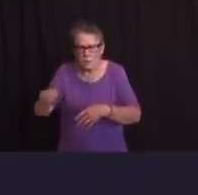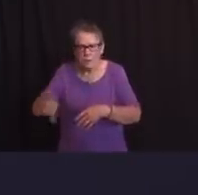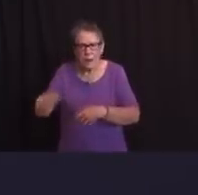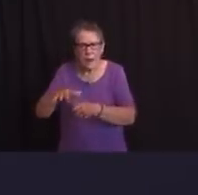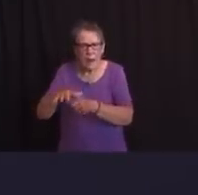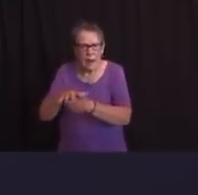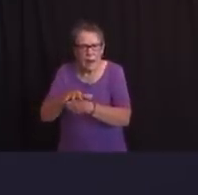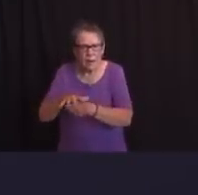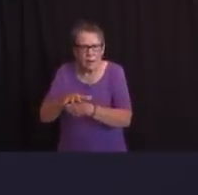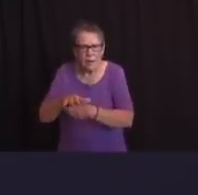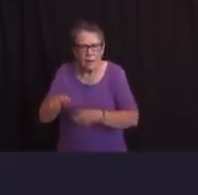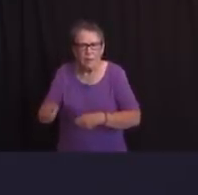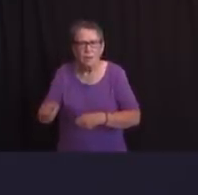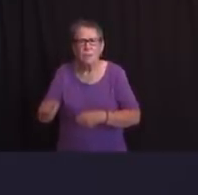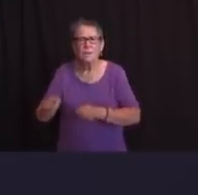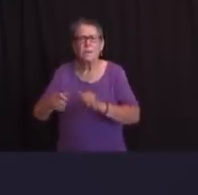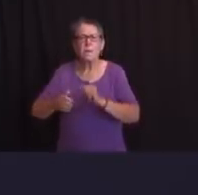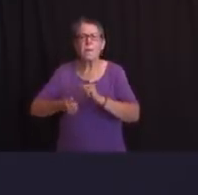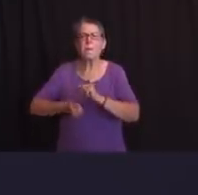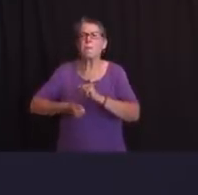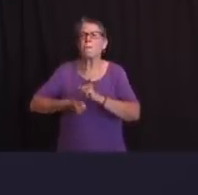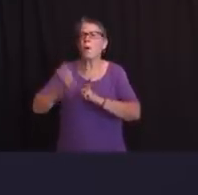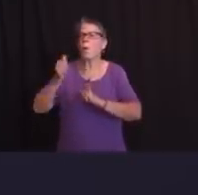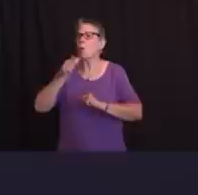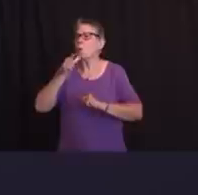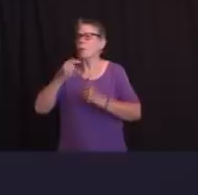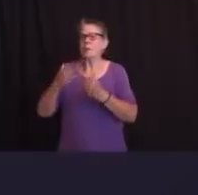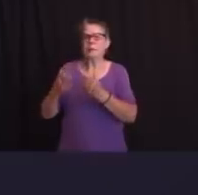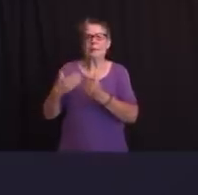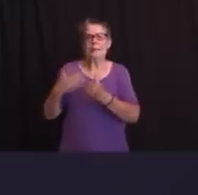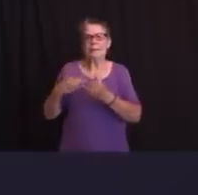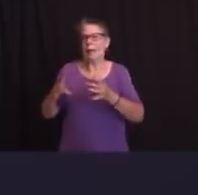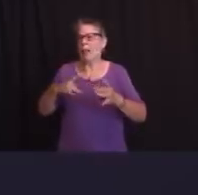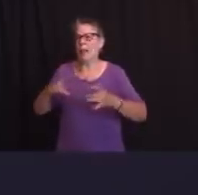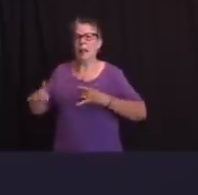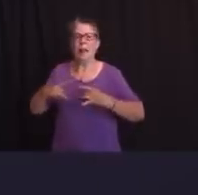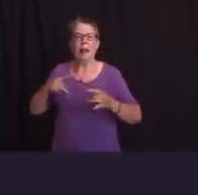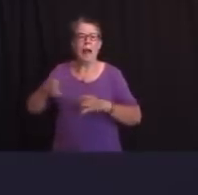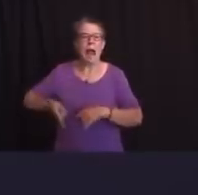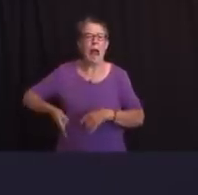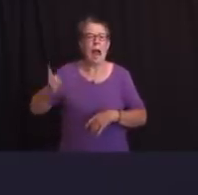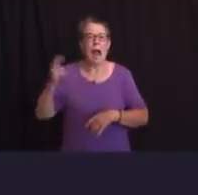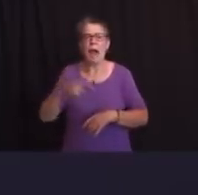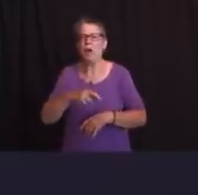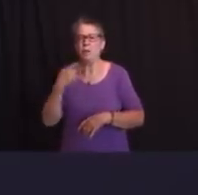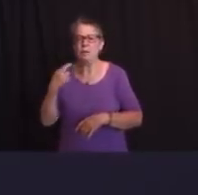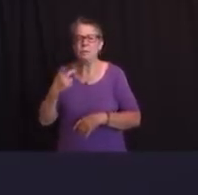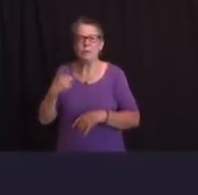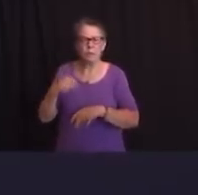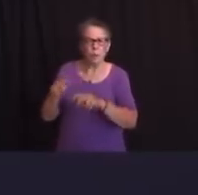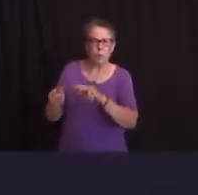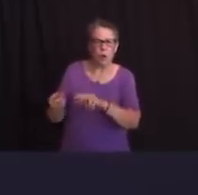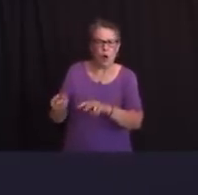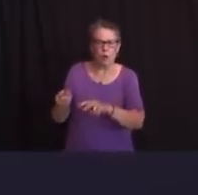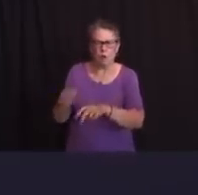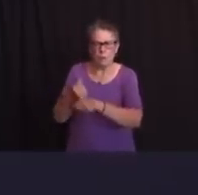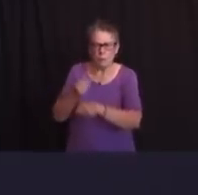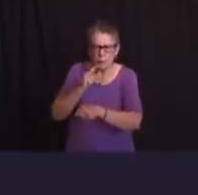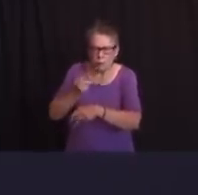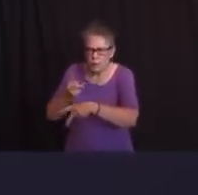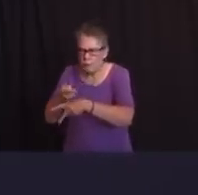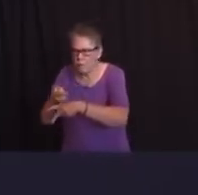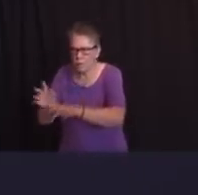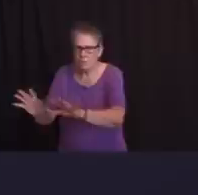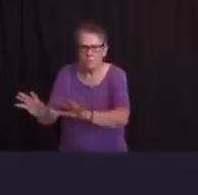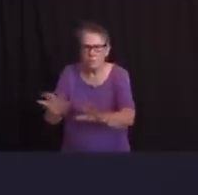be the most vulnerable in healthcare settings. So we want to start there, and then I think you should expect us that we would likely take